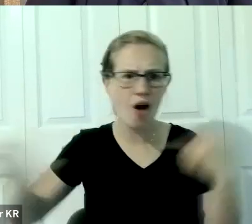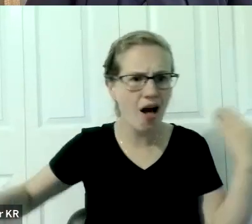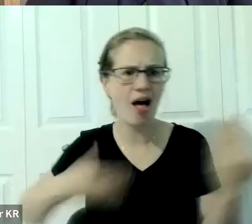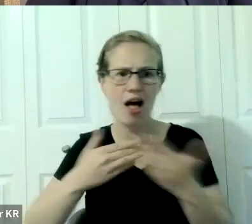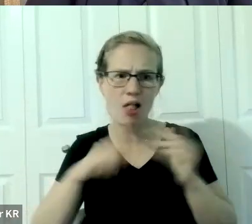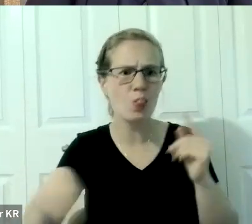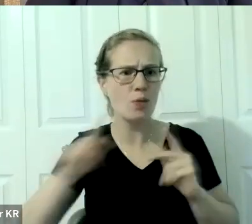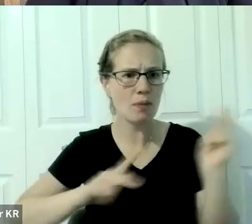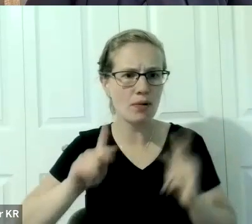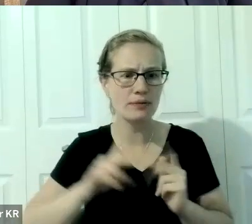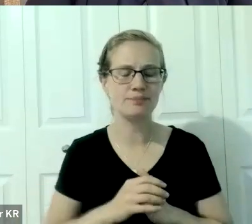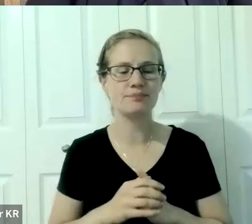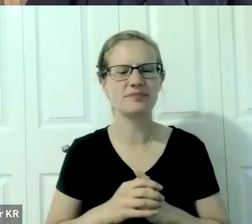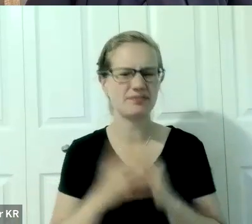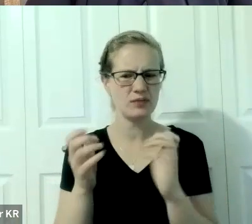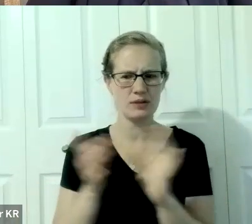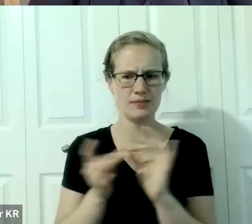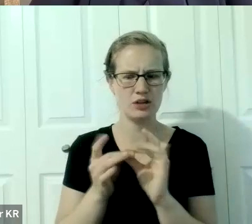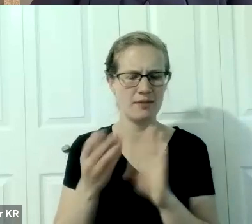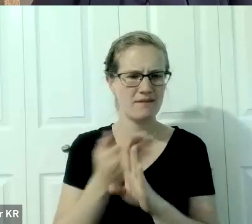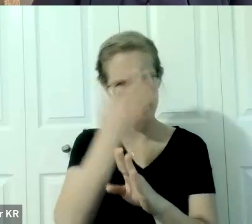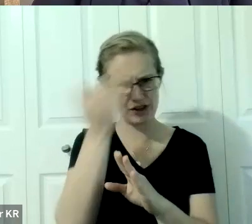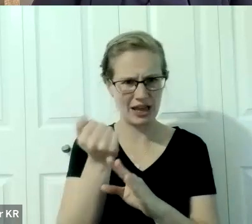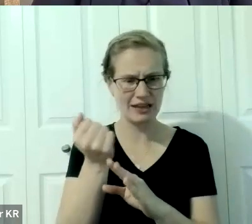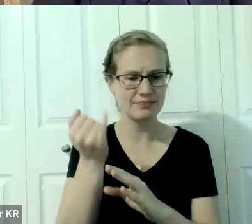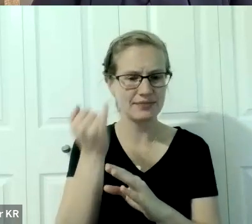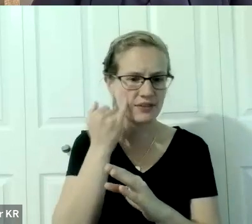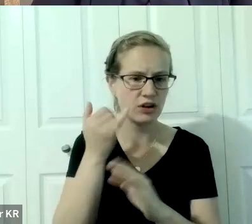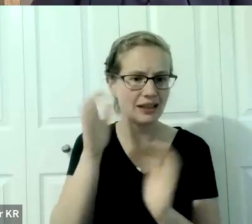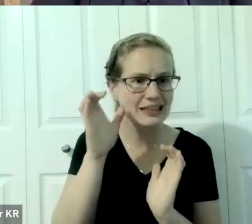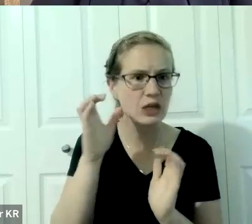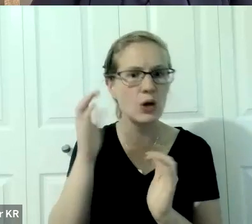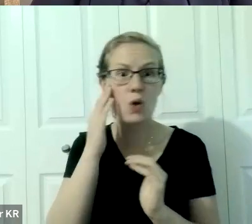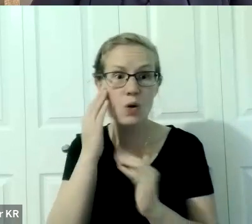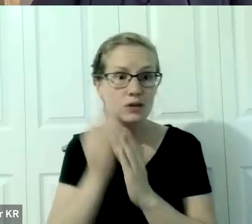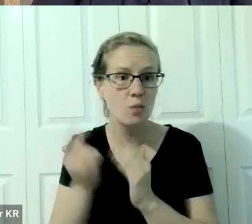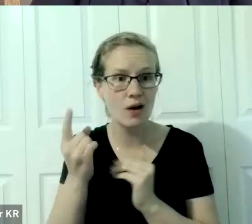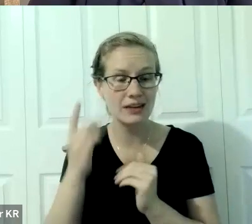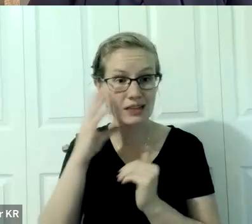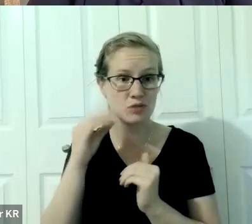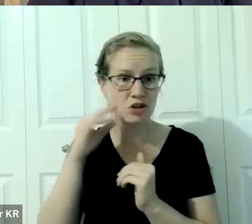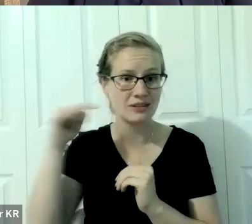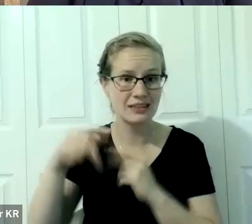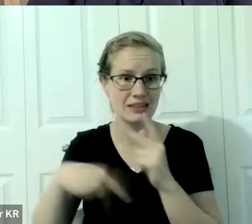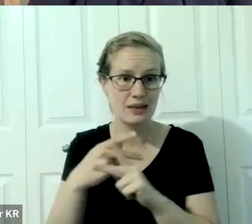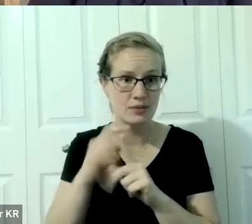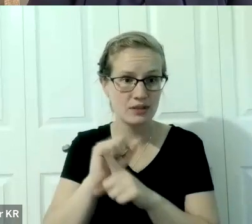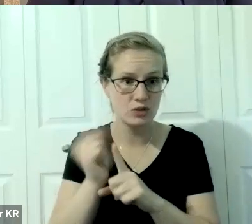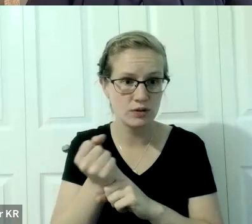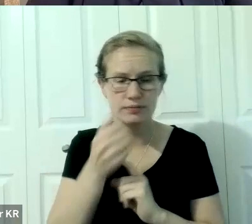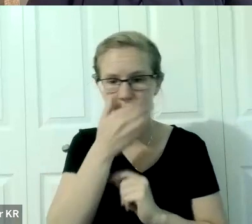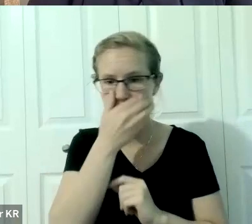they're at. One thing I wanted to mention just before I forget it, if anyone's listening or if anyone knows anyone that's in this type of situation,